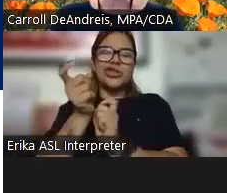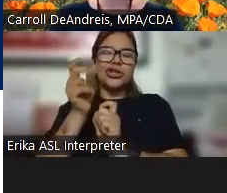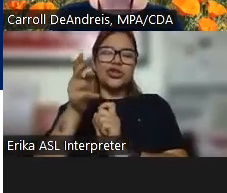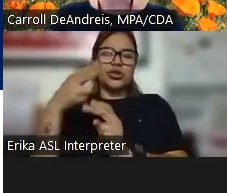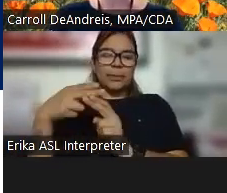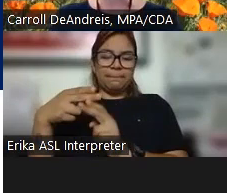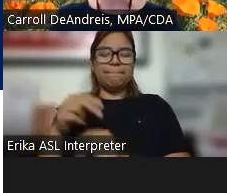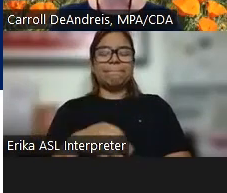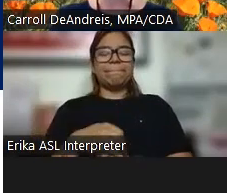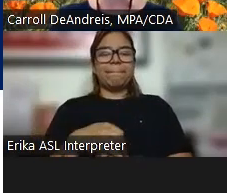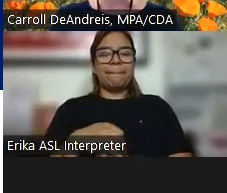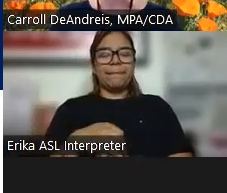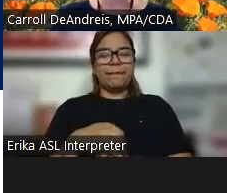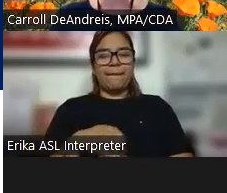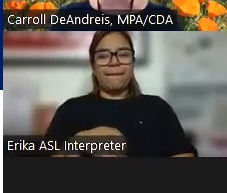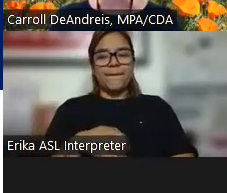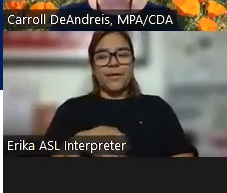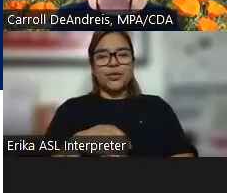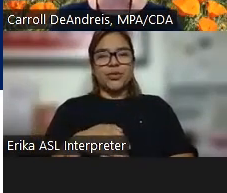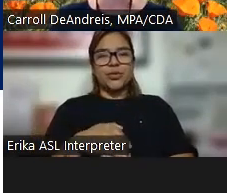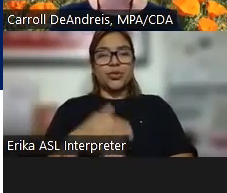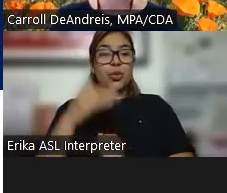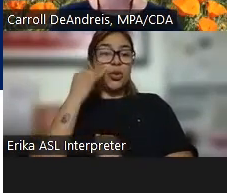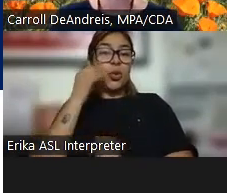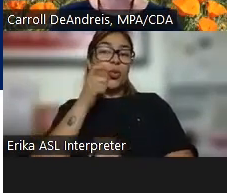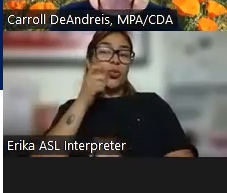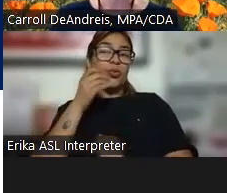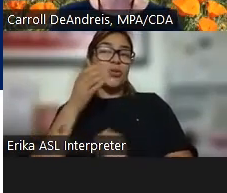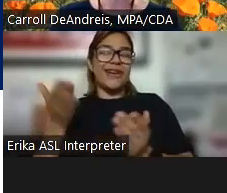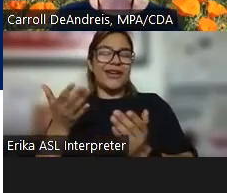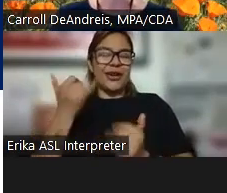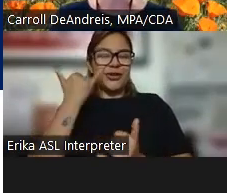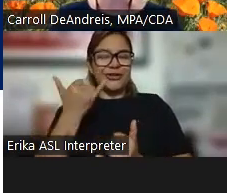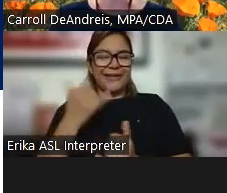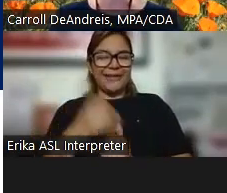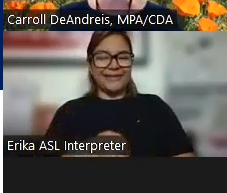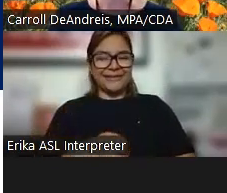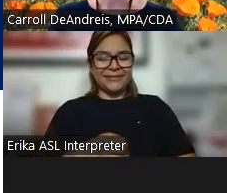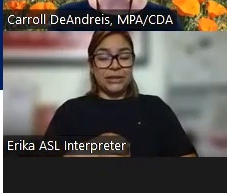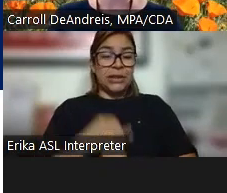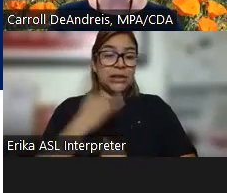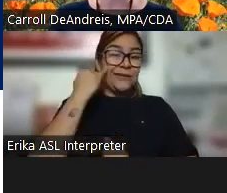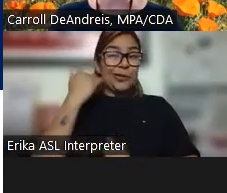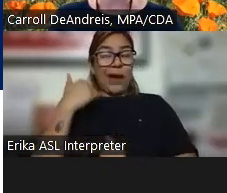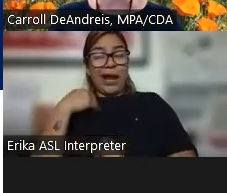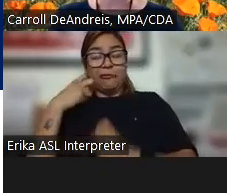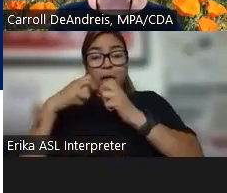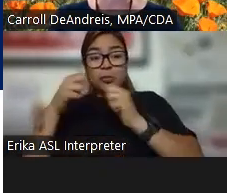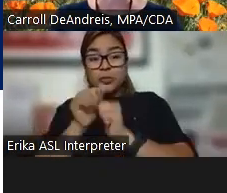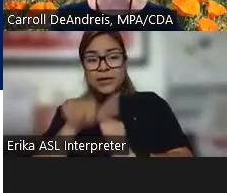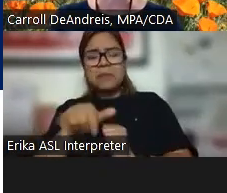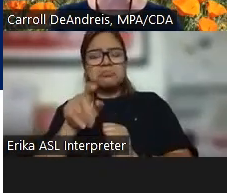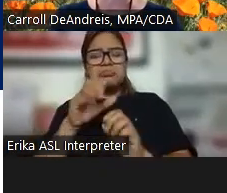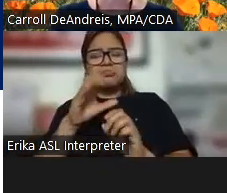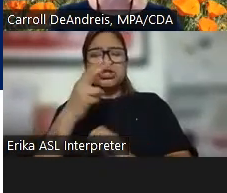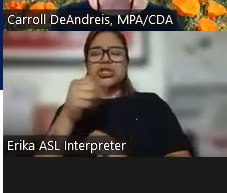rename, type in your own name so we know who has joined us today. If you're having trouble with that, please just chat me and we can work through